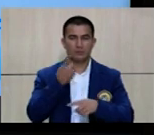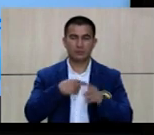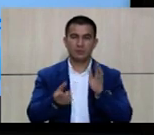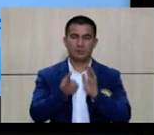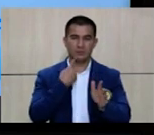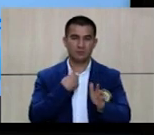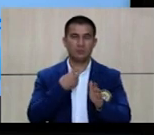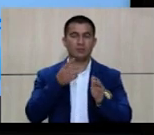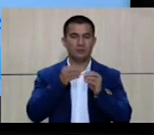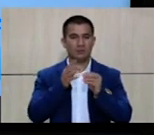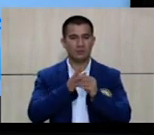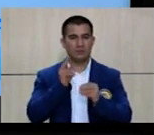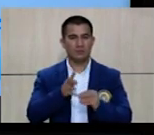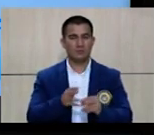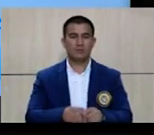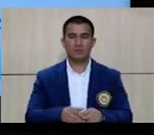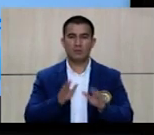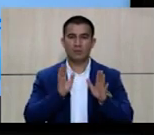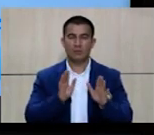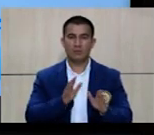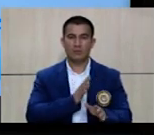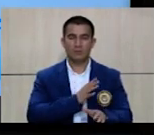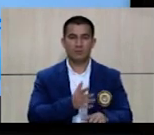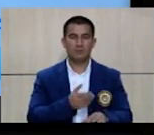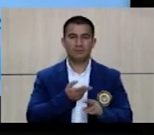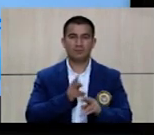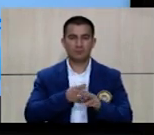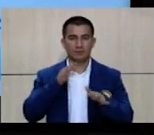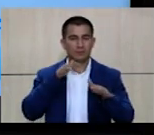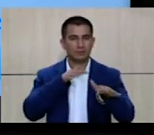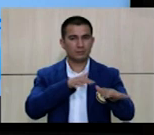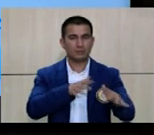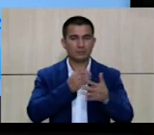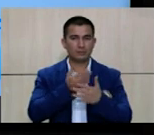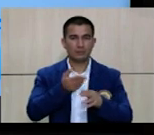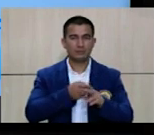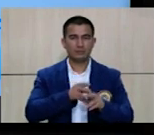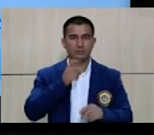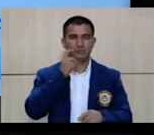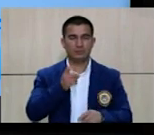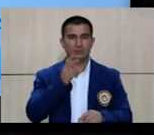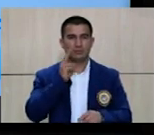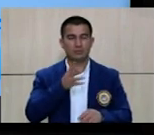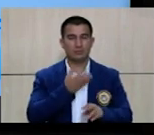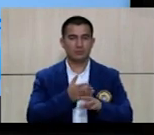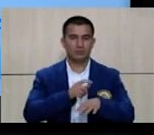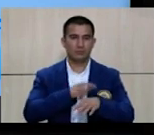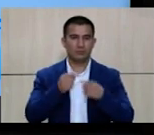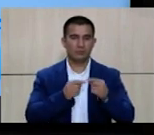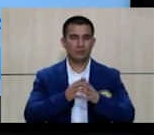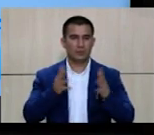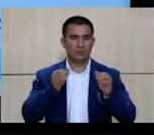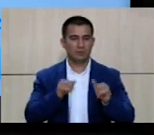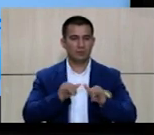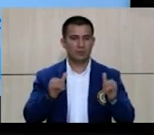ham 15 km. Lekin qarang, oqimning tezligini x km soatda belgilab olaylik.